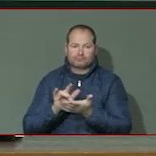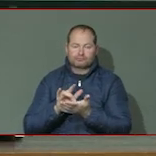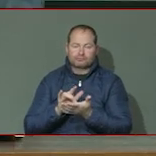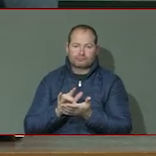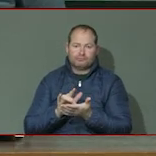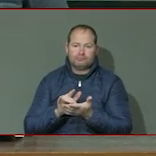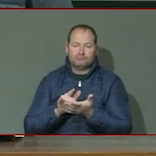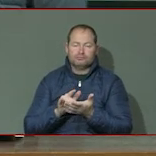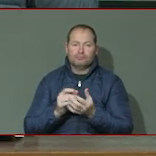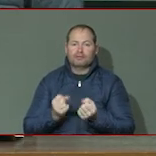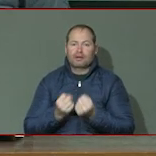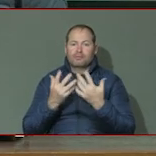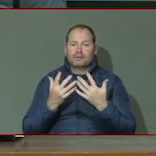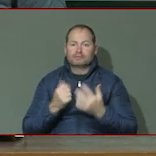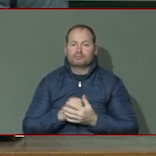177,800.